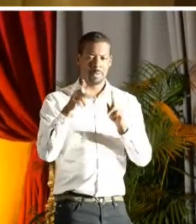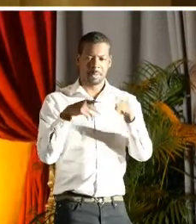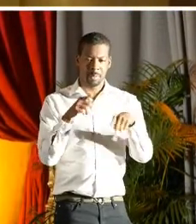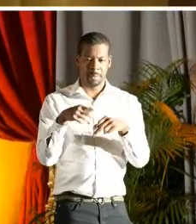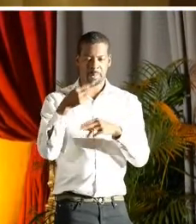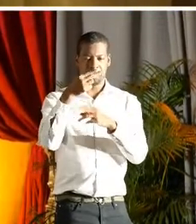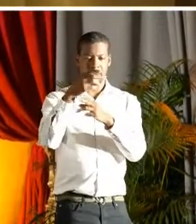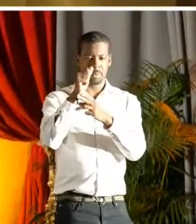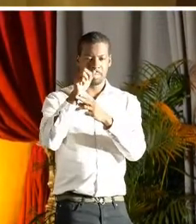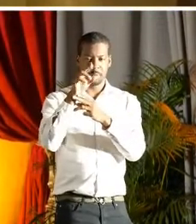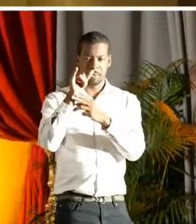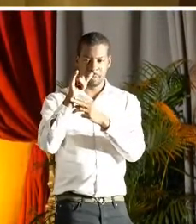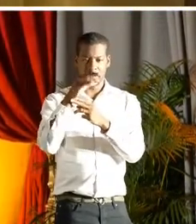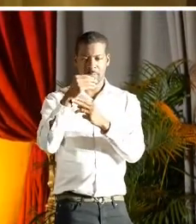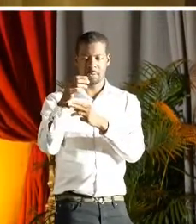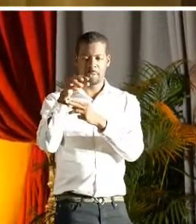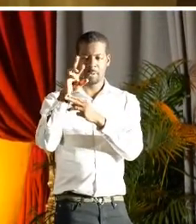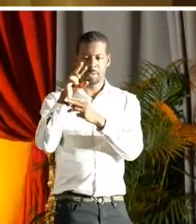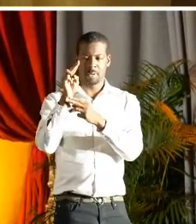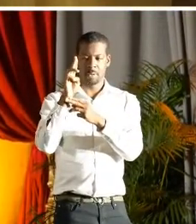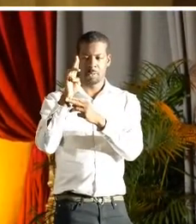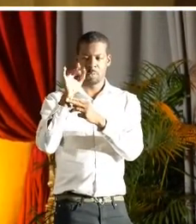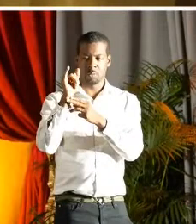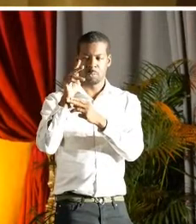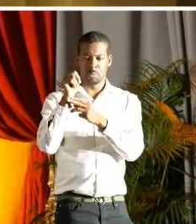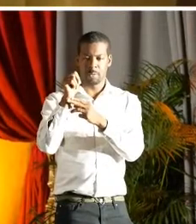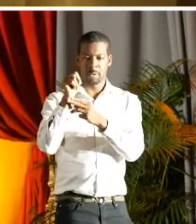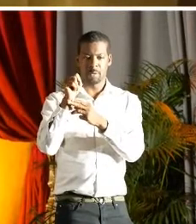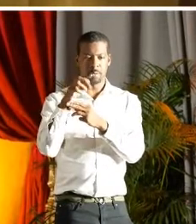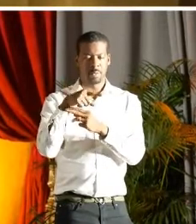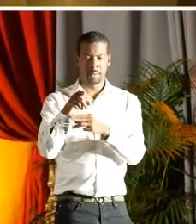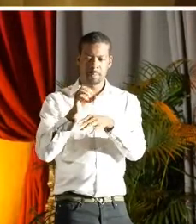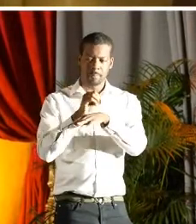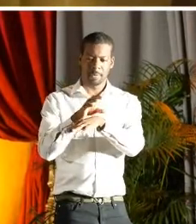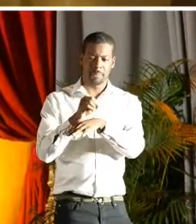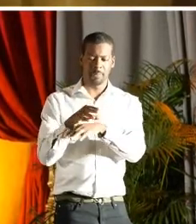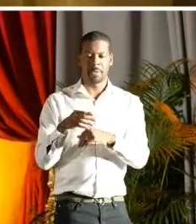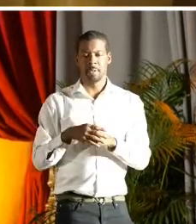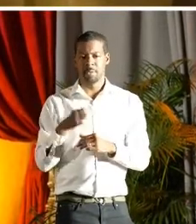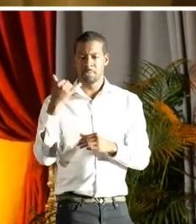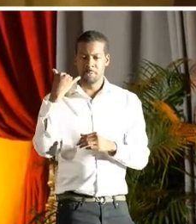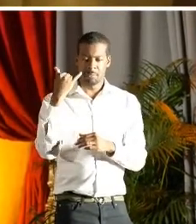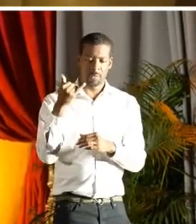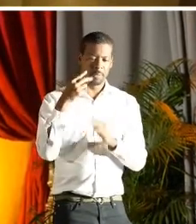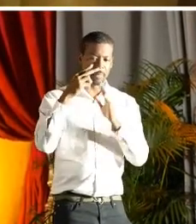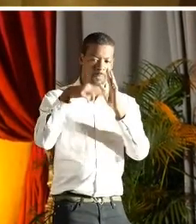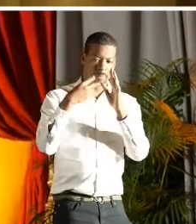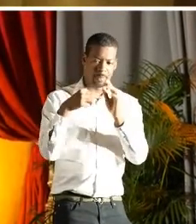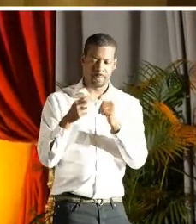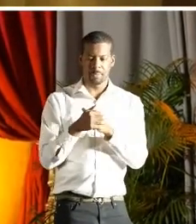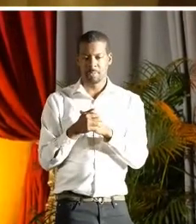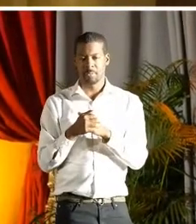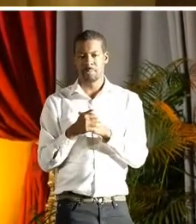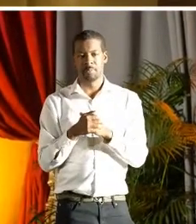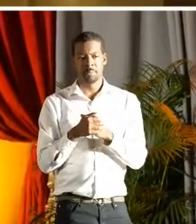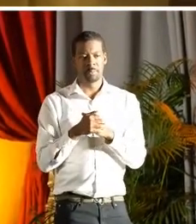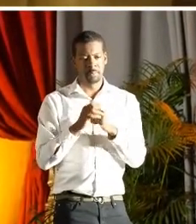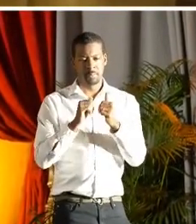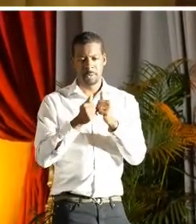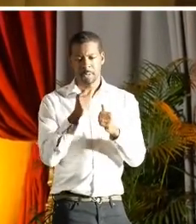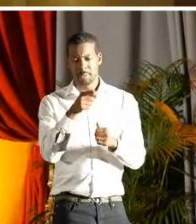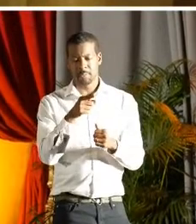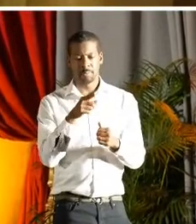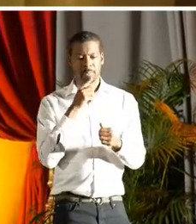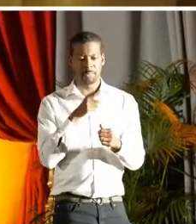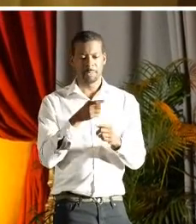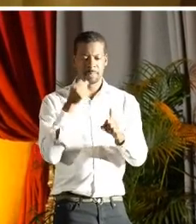Harvey, and Ruben Anderson, each of whom advised us by phone and video about the film and how to talk about